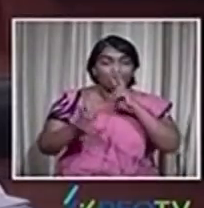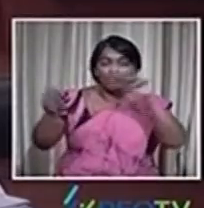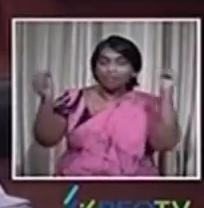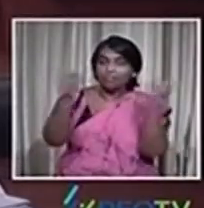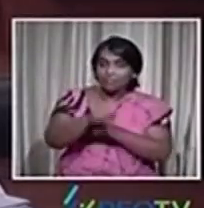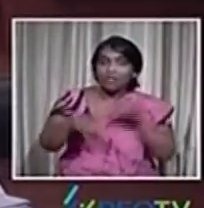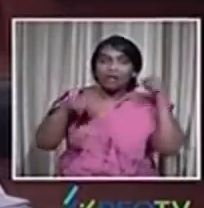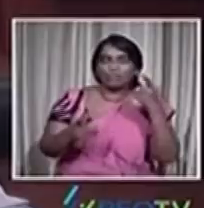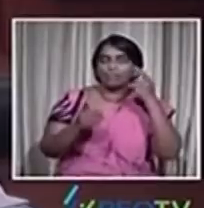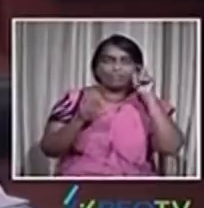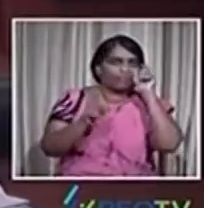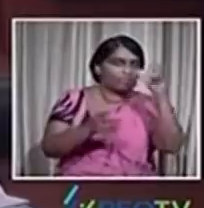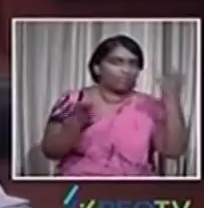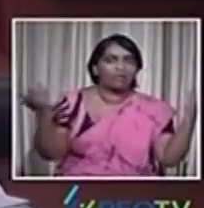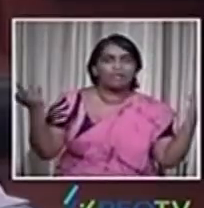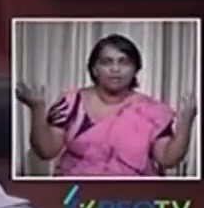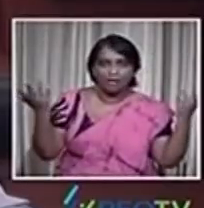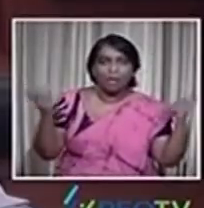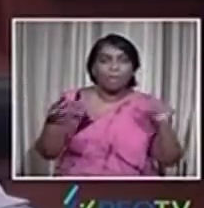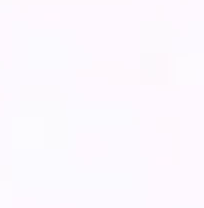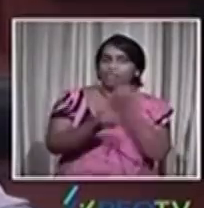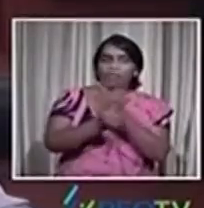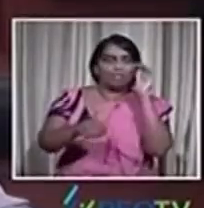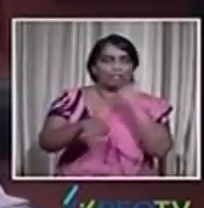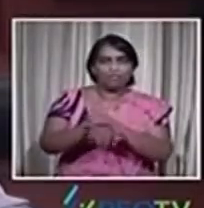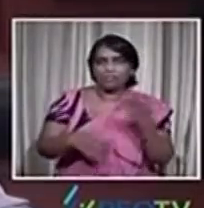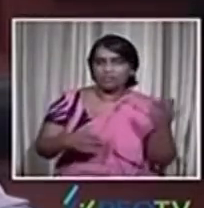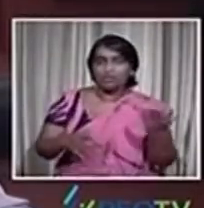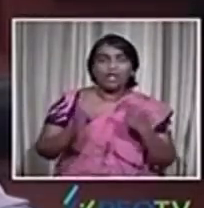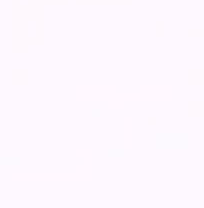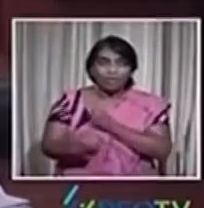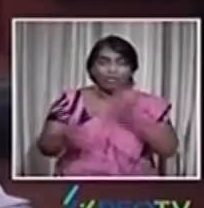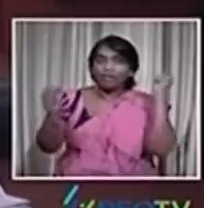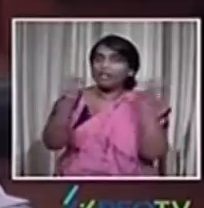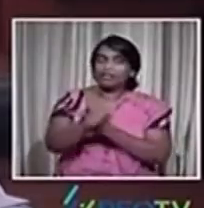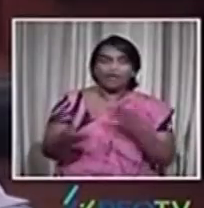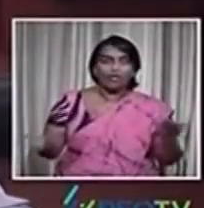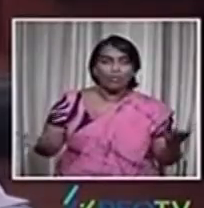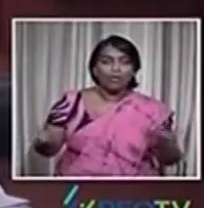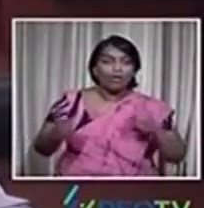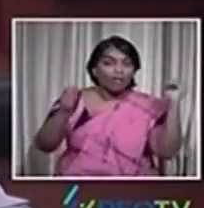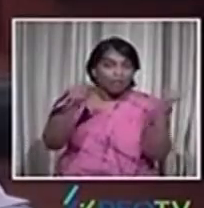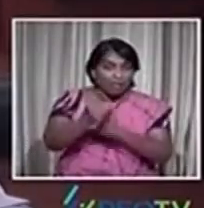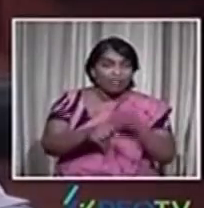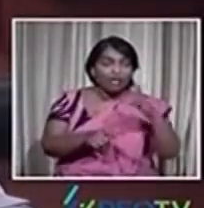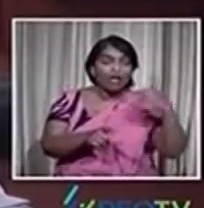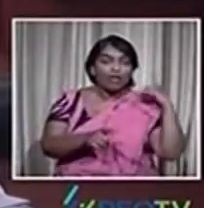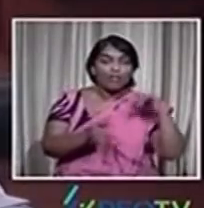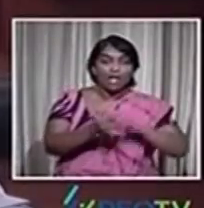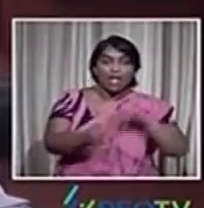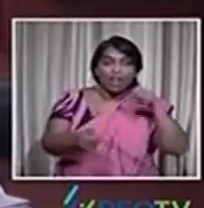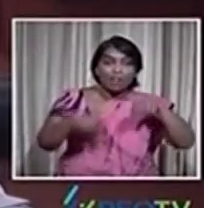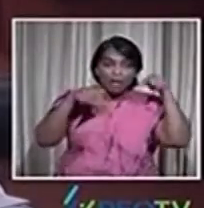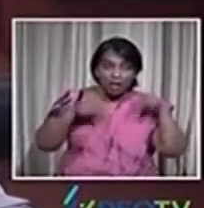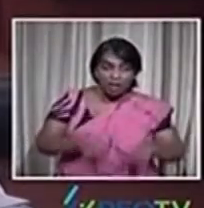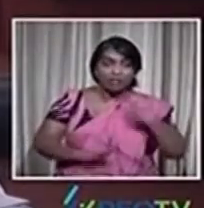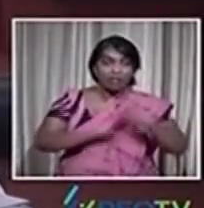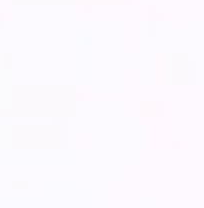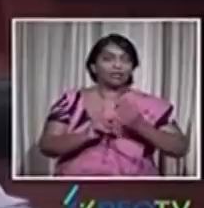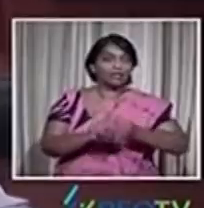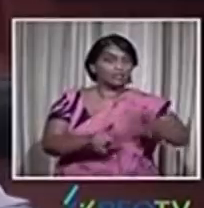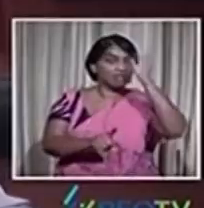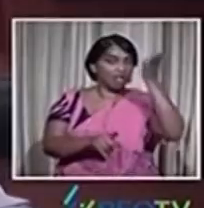safety when a murderer is the president? Many of our supporters provide us security each time I travel. This is our strategy. Do you think